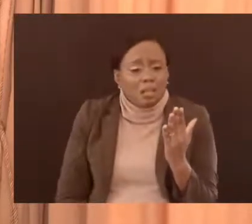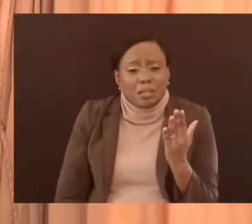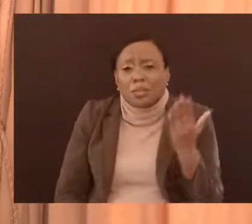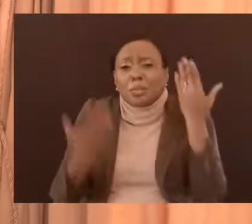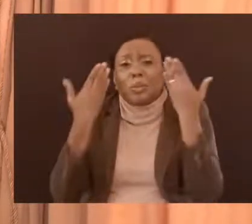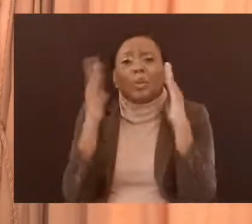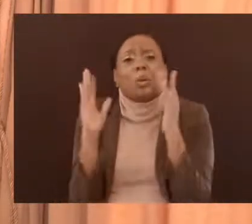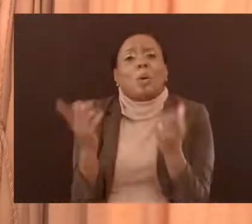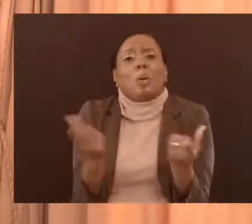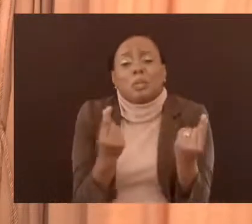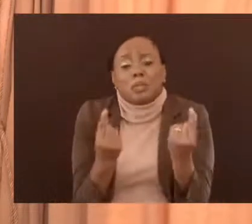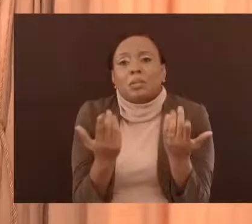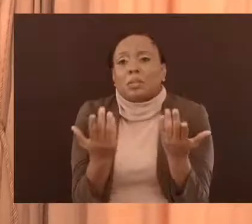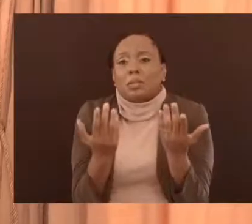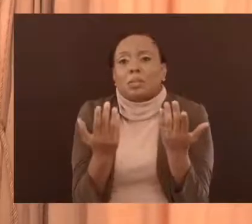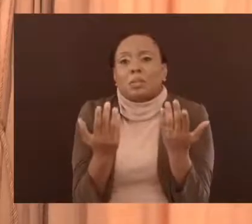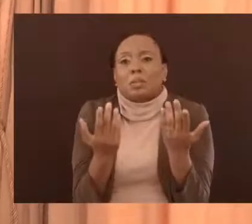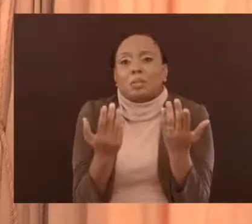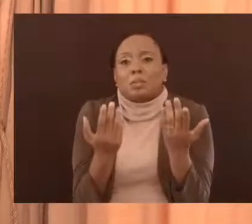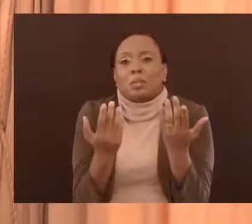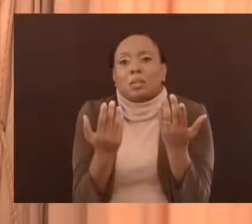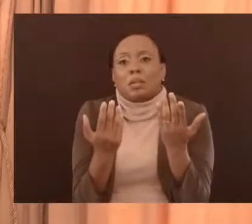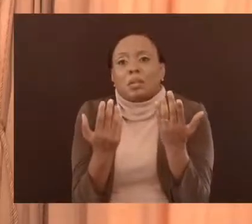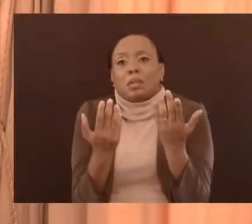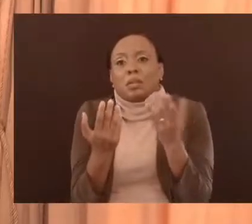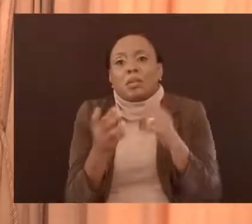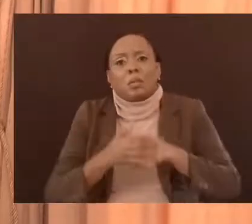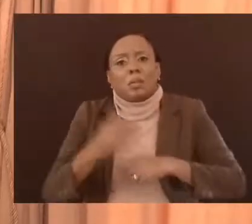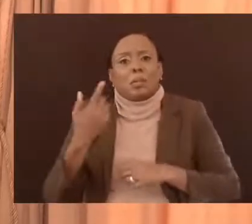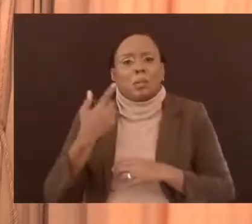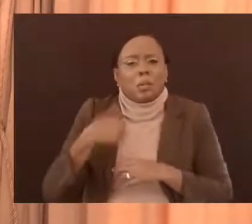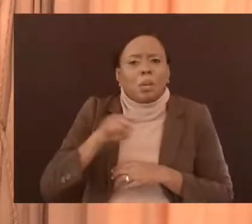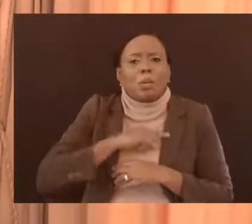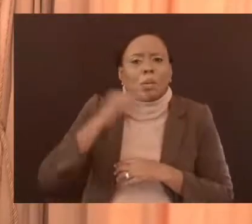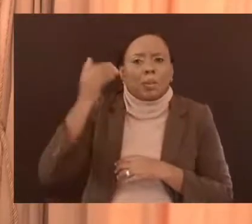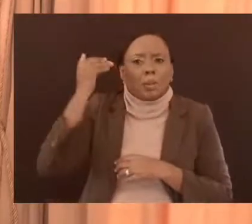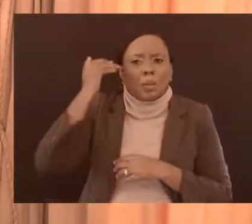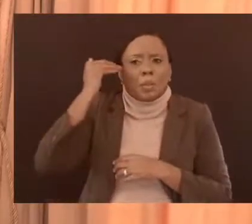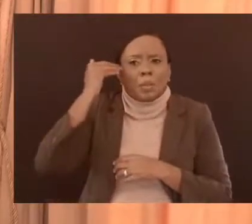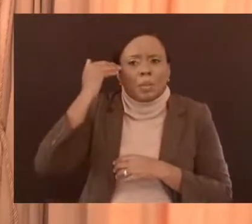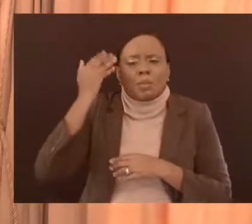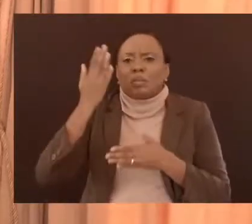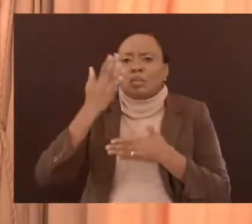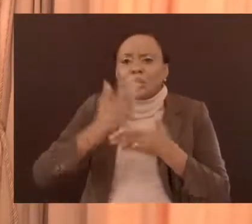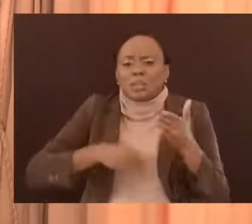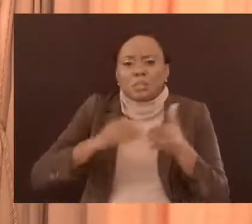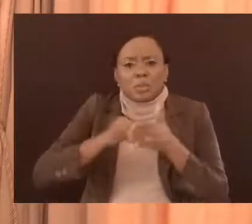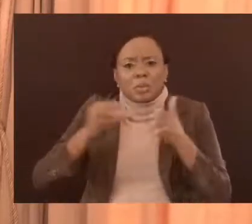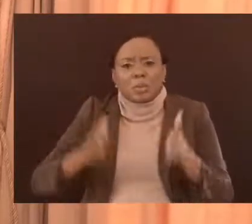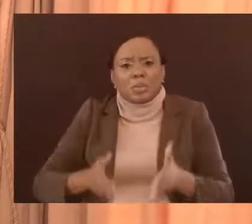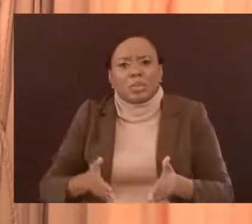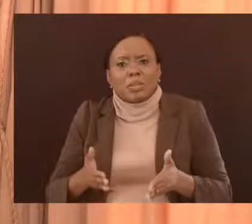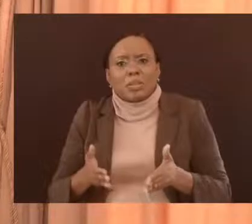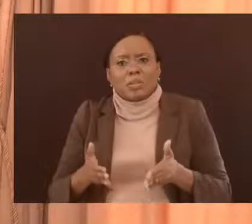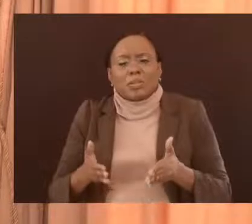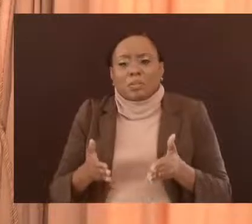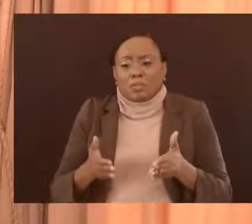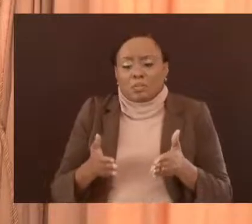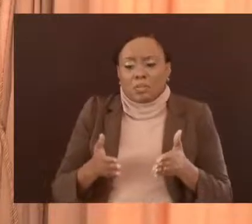And when we consider Bloom's taxonomical levels, we understand that there are some who, when it comes to